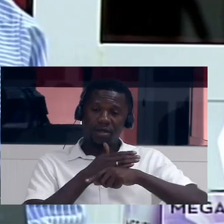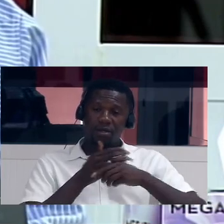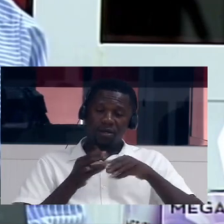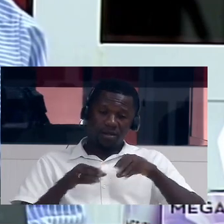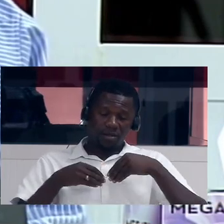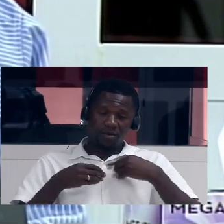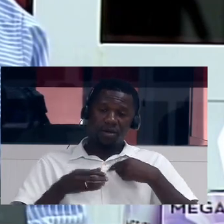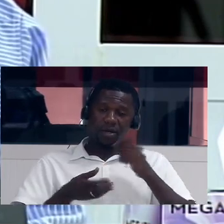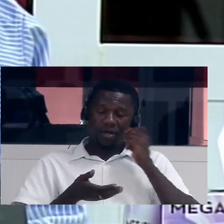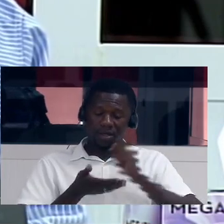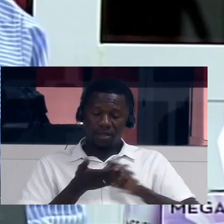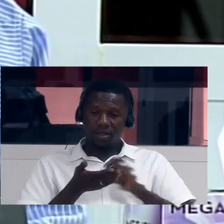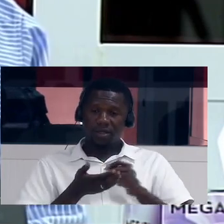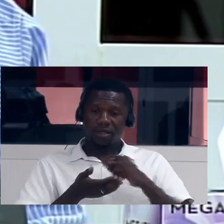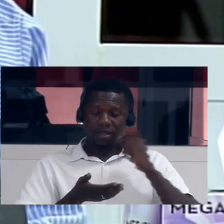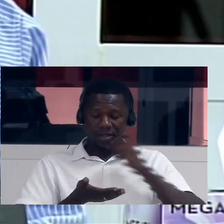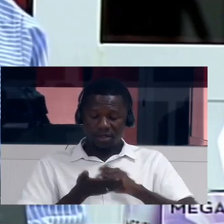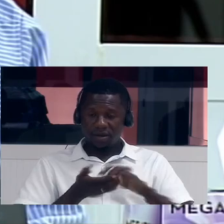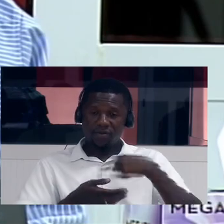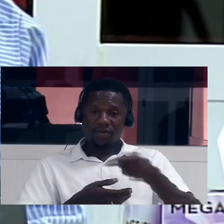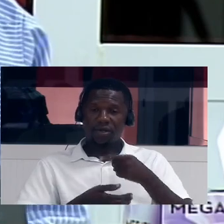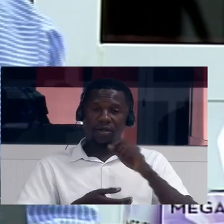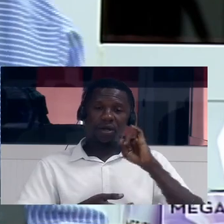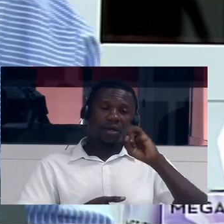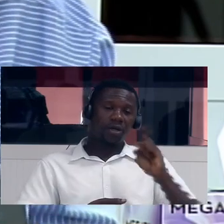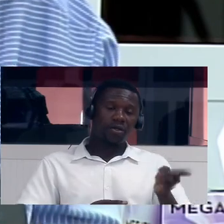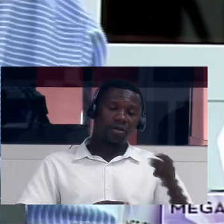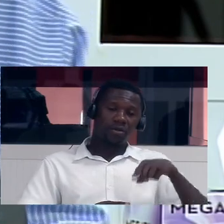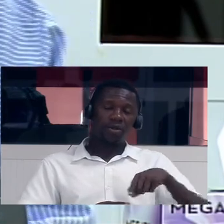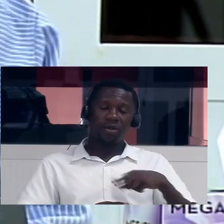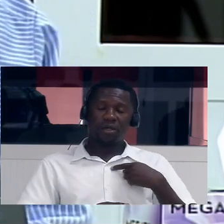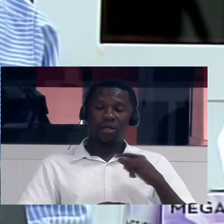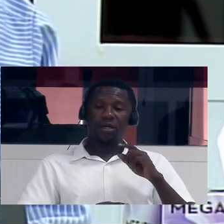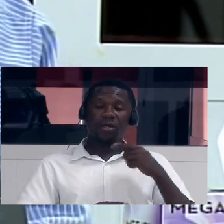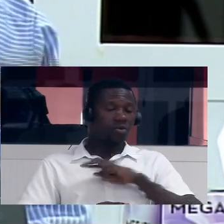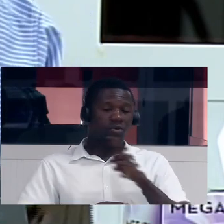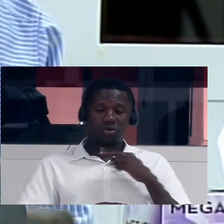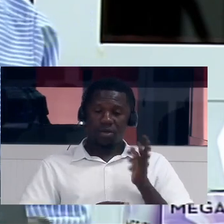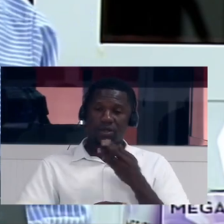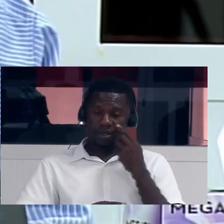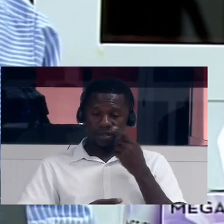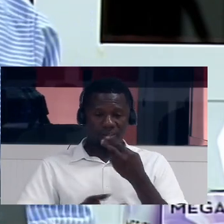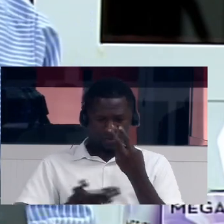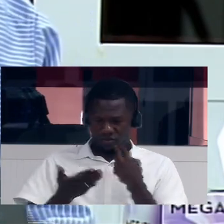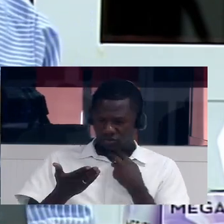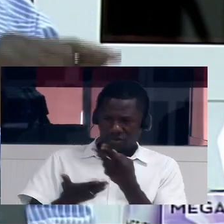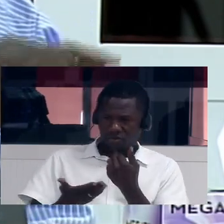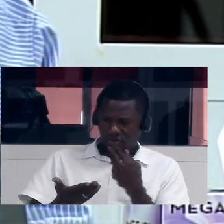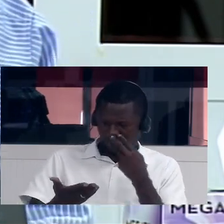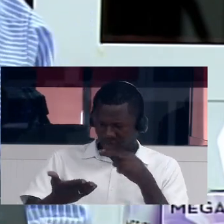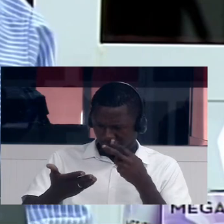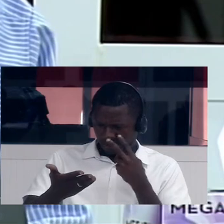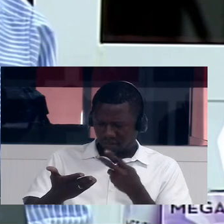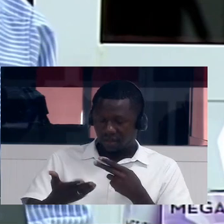the IGP, the IGP, under normal circumstances, will not go back to say, let me see. A letter which is going outside the headquarters, that